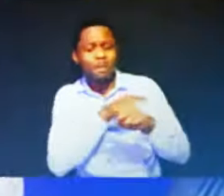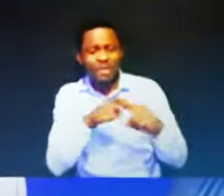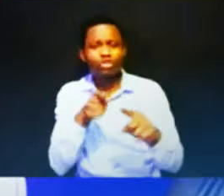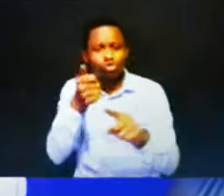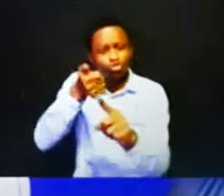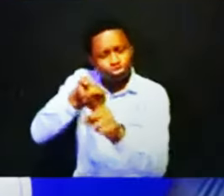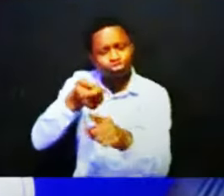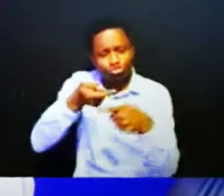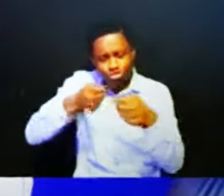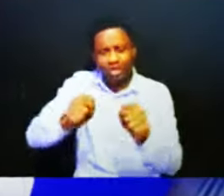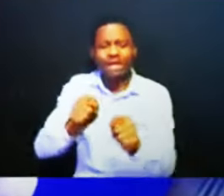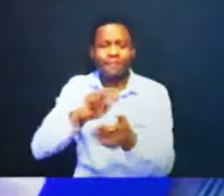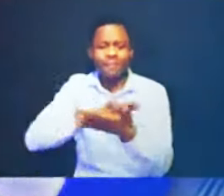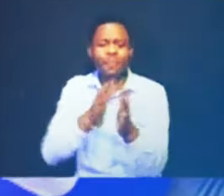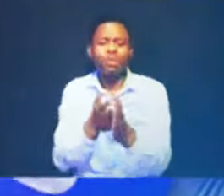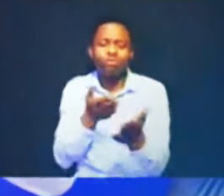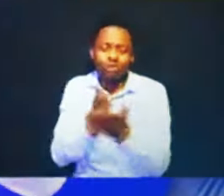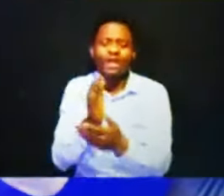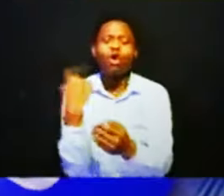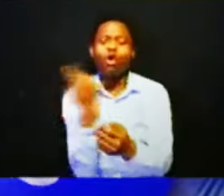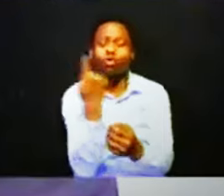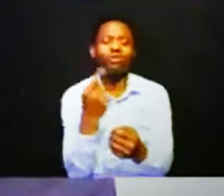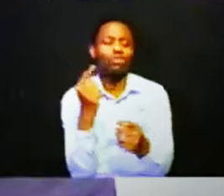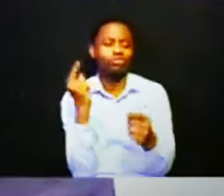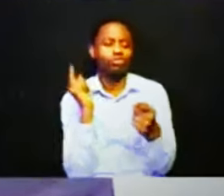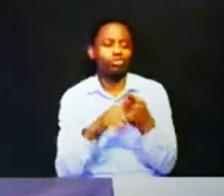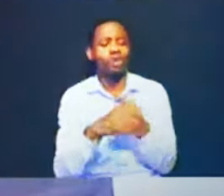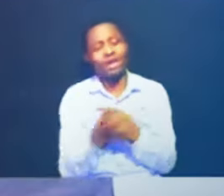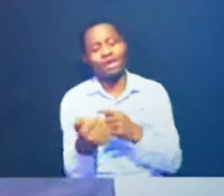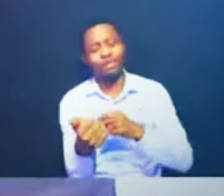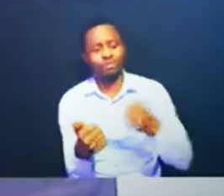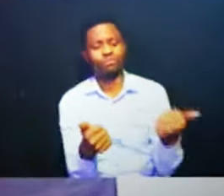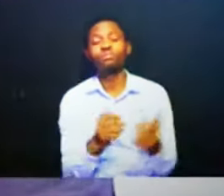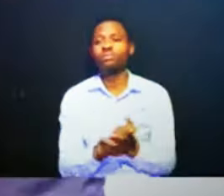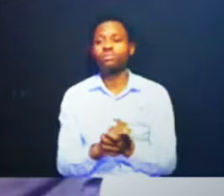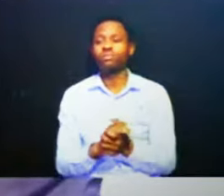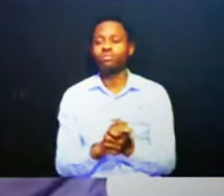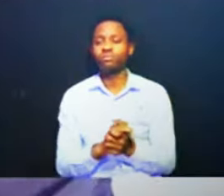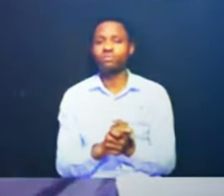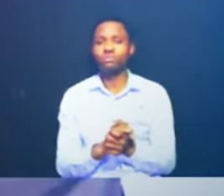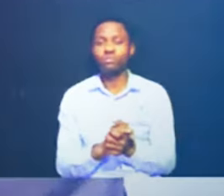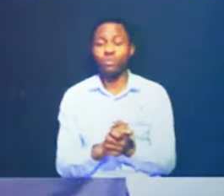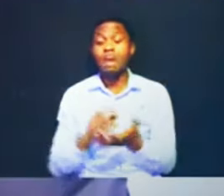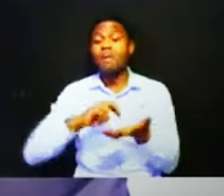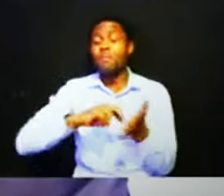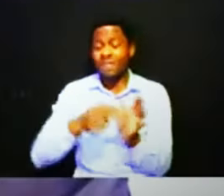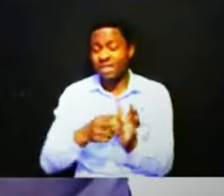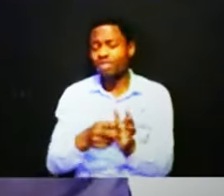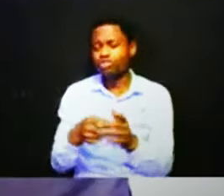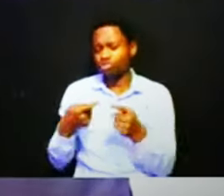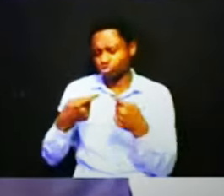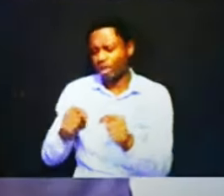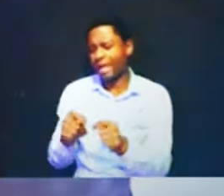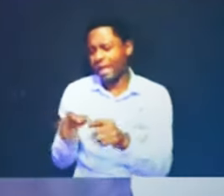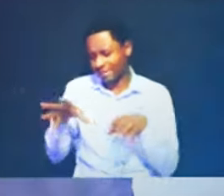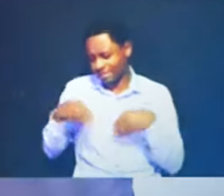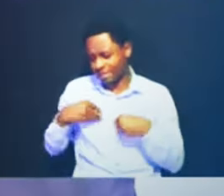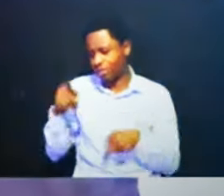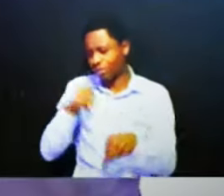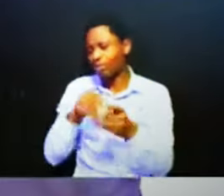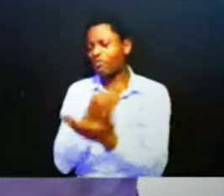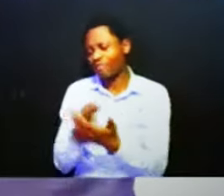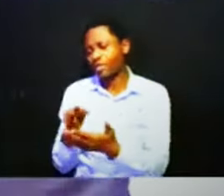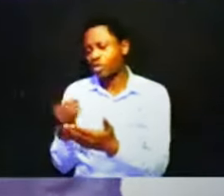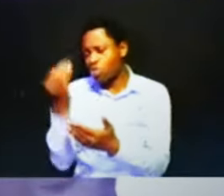I'm trying to say is that give room for people's failings a bit. Otherwise, you